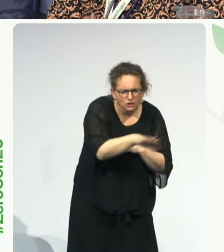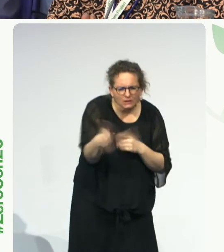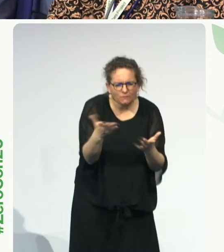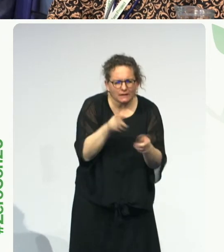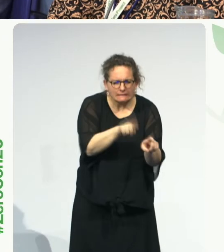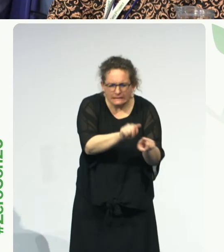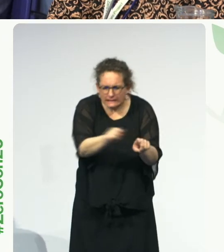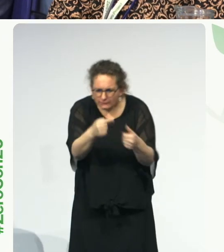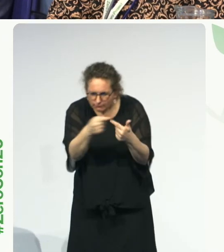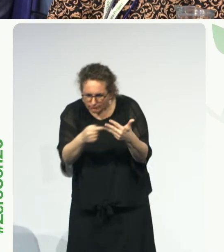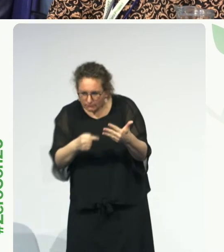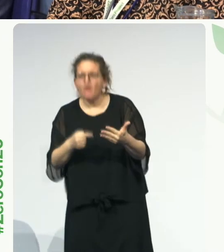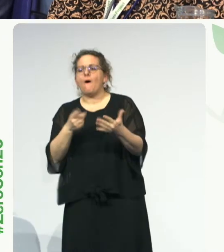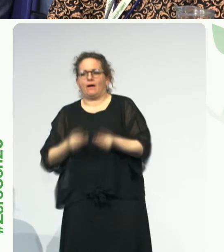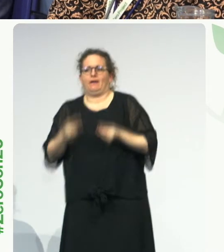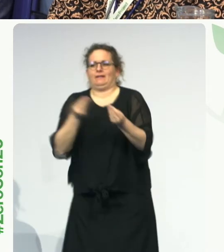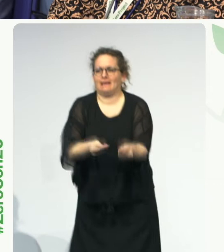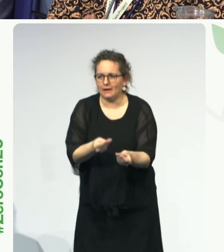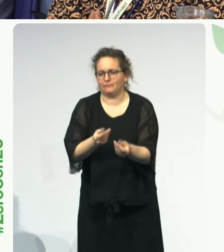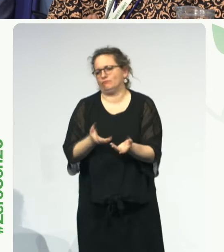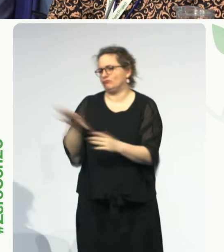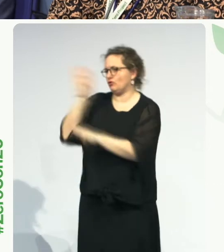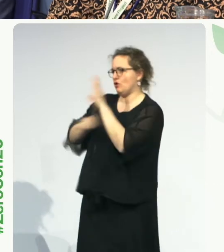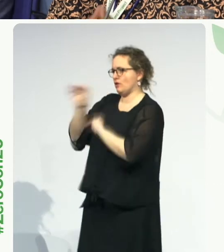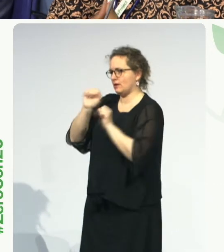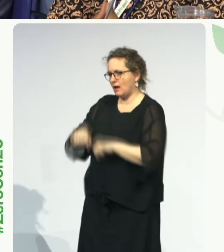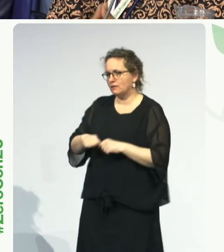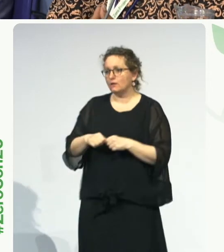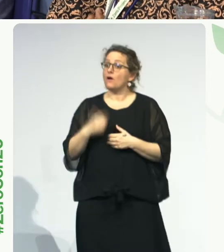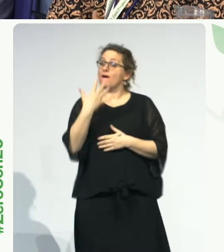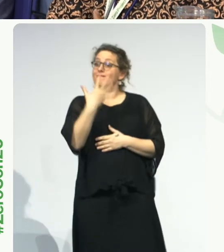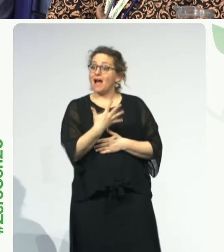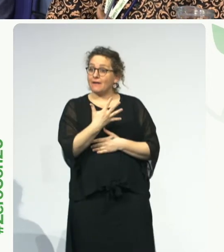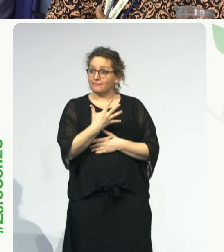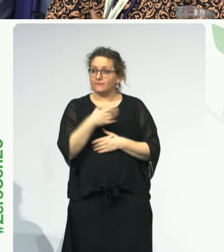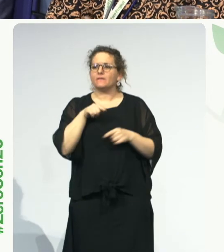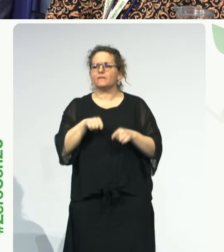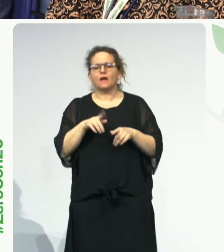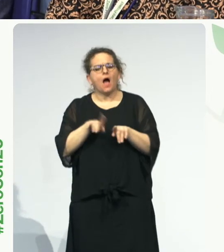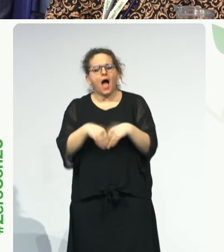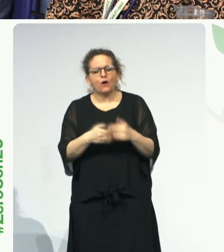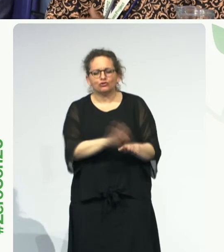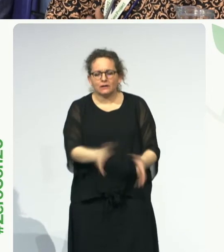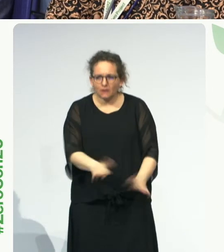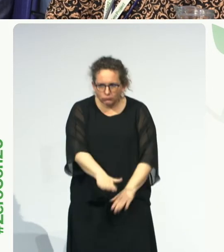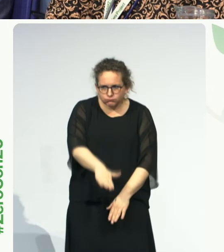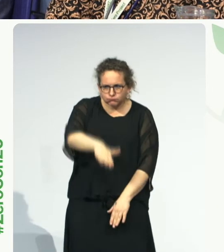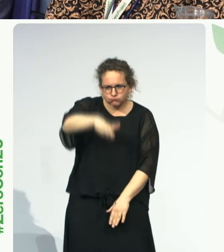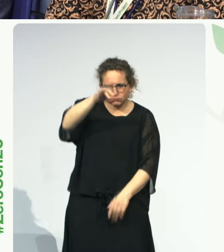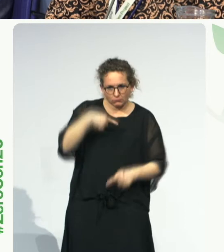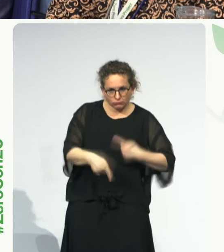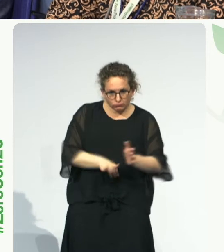creating individual education plans. The 6th one is on exploring the role of a school